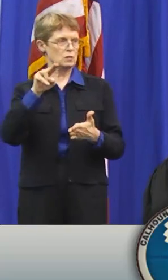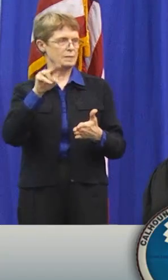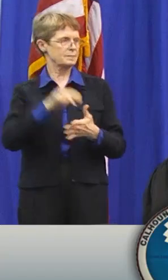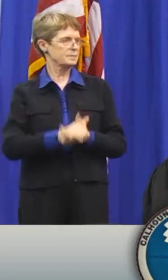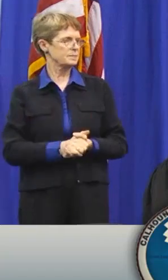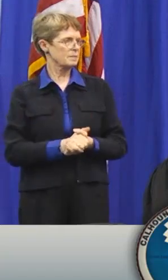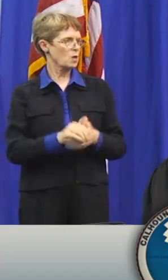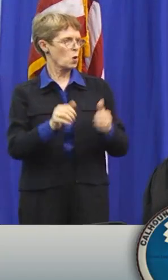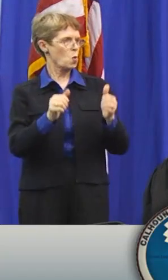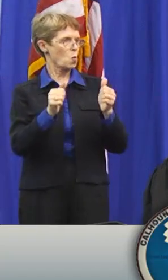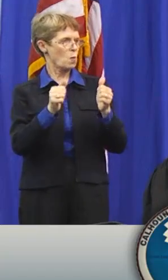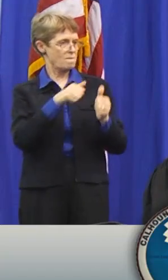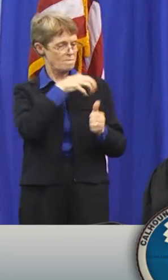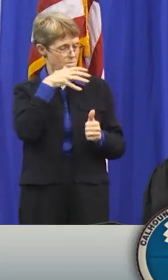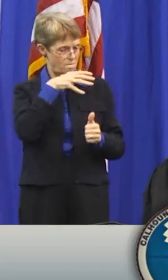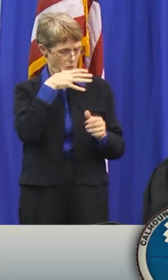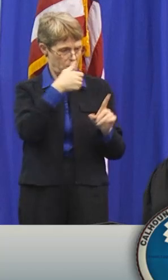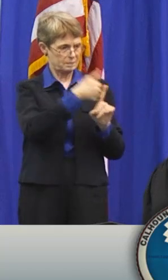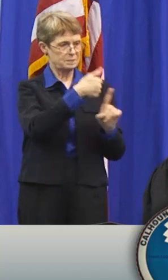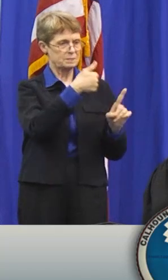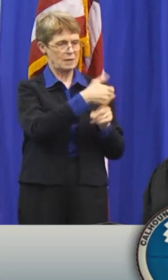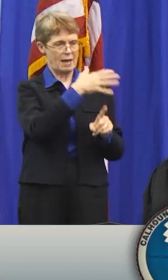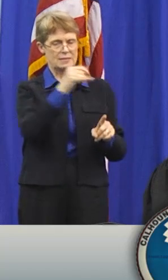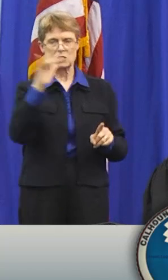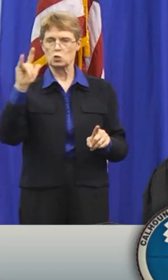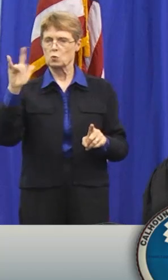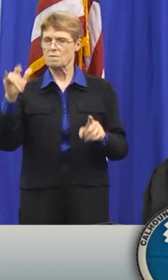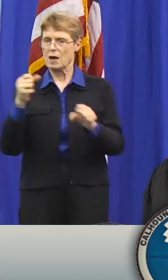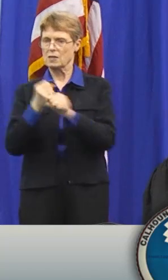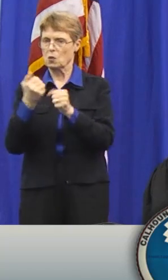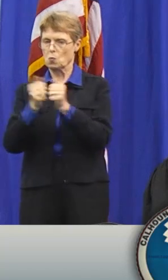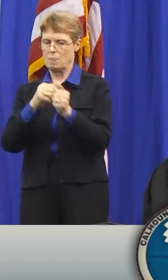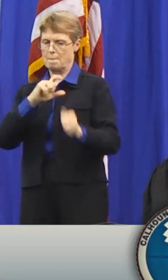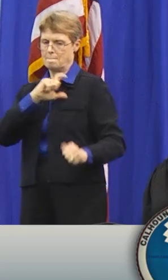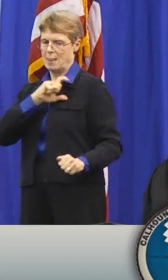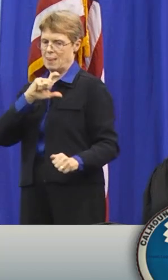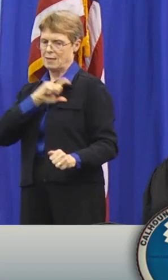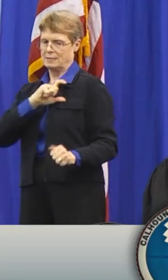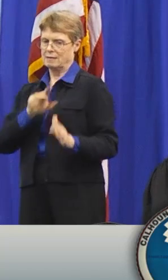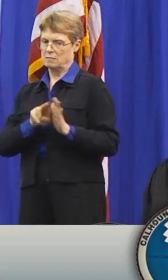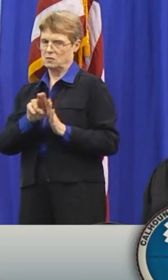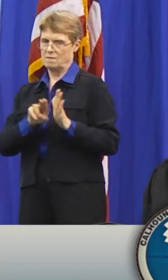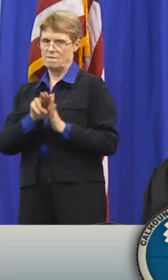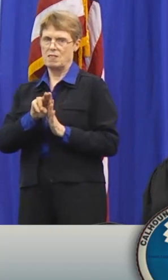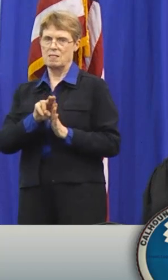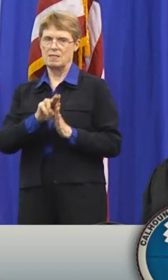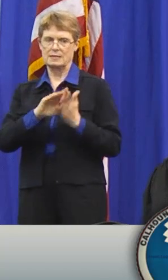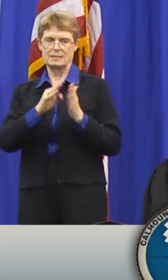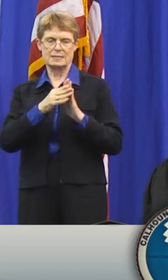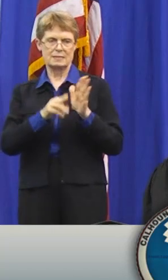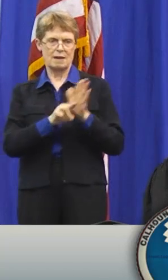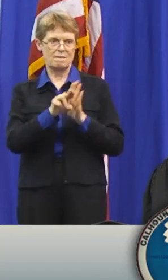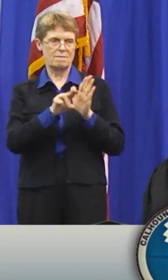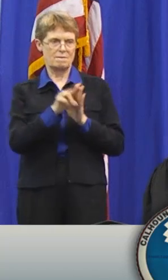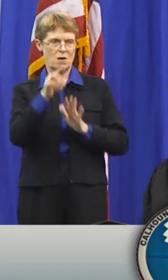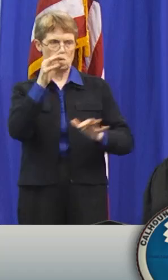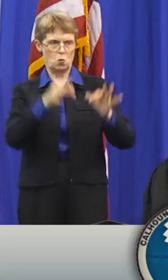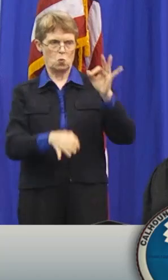Along with being a farmer, he worked for 25 years with the Huntsville Police Department and City of Huntsville Municipal Court